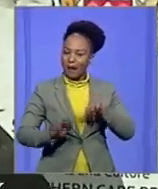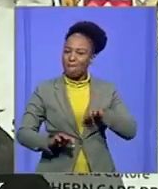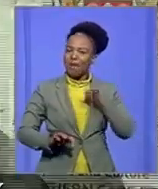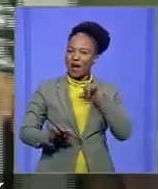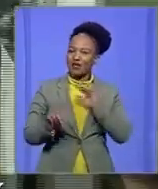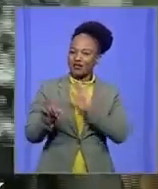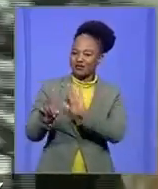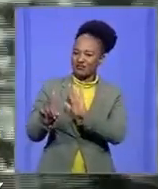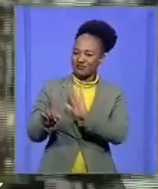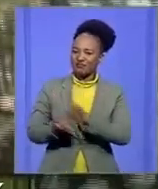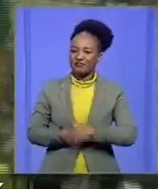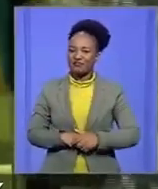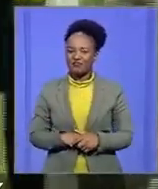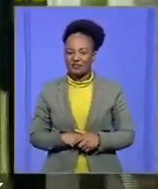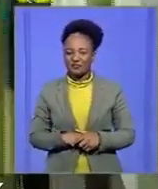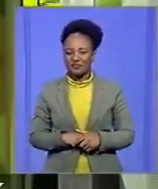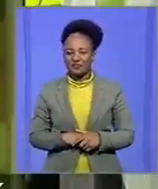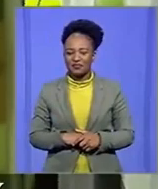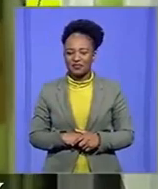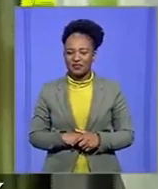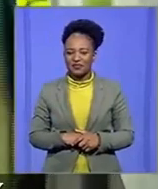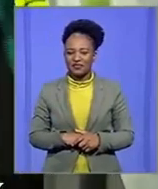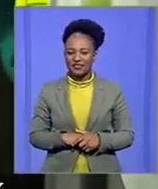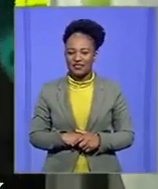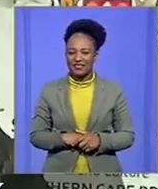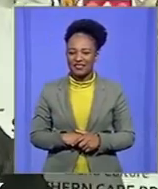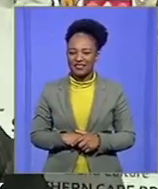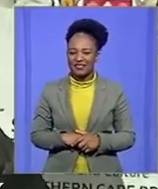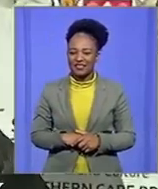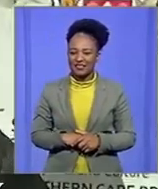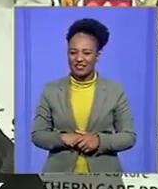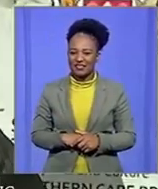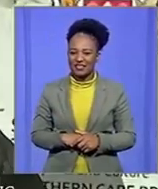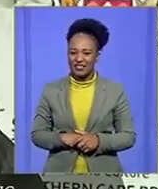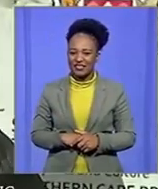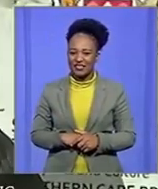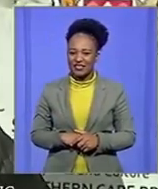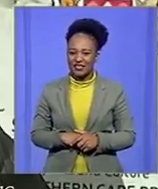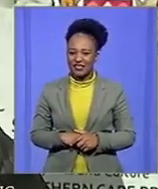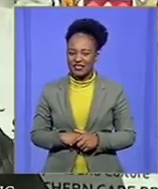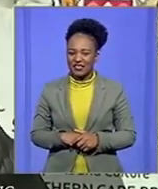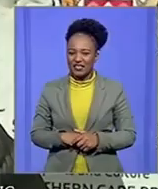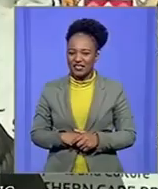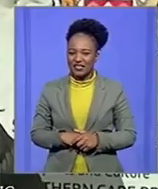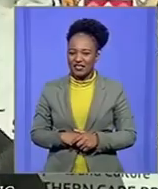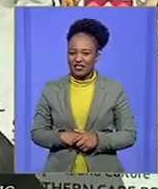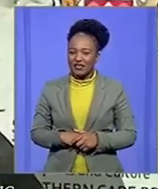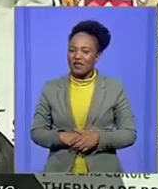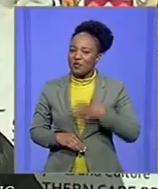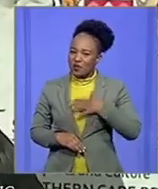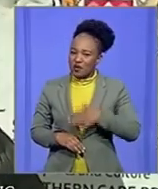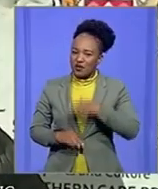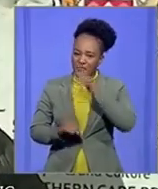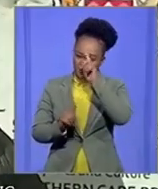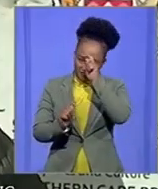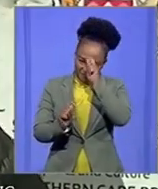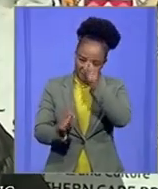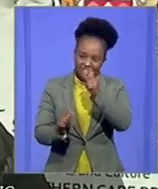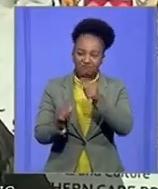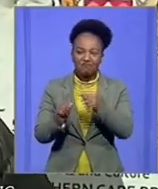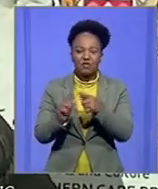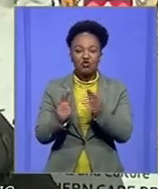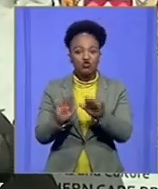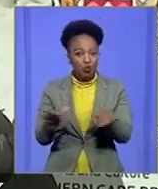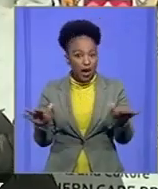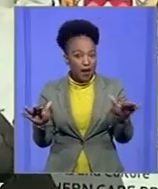our parents to really work and recognize the potential the kids are